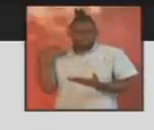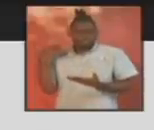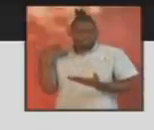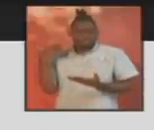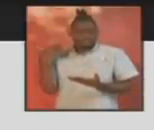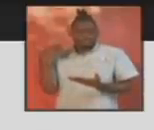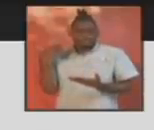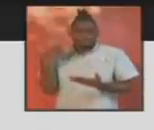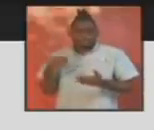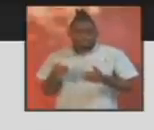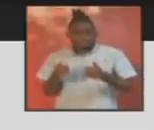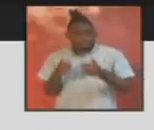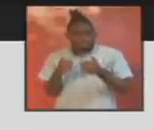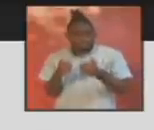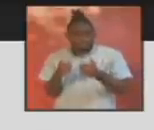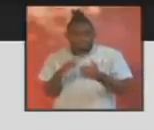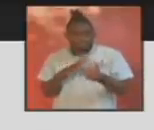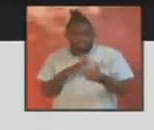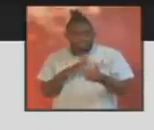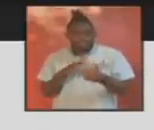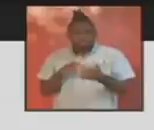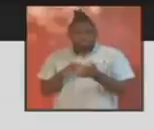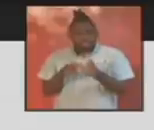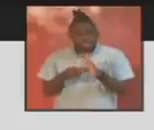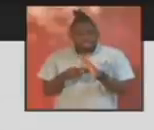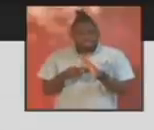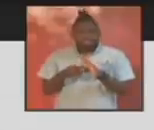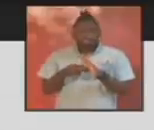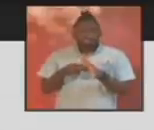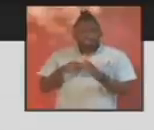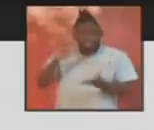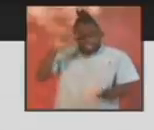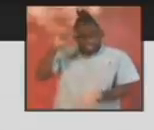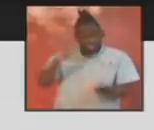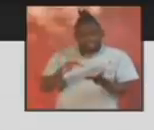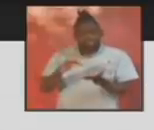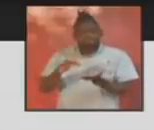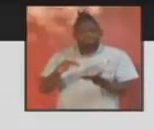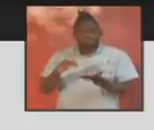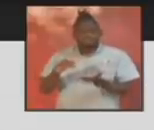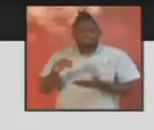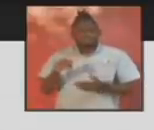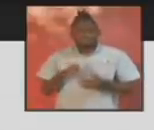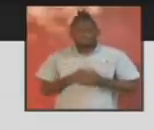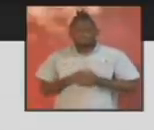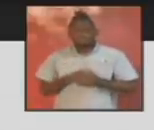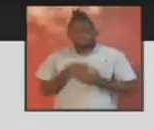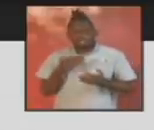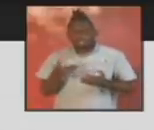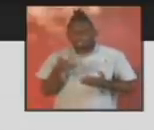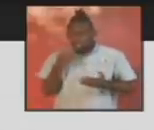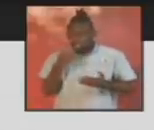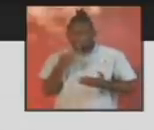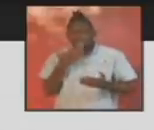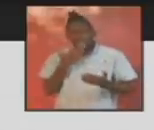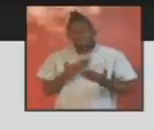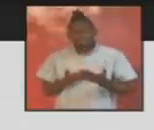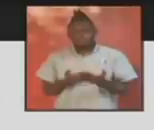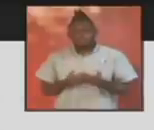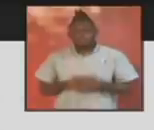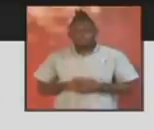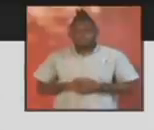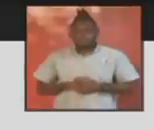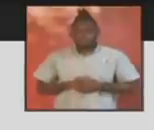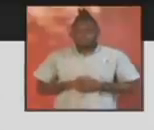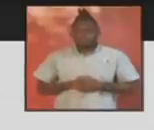encouraging sign that what we are currently doing, the measures that we are currently undertaking, are having the desired effect.